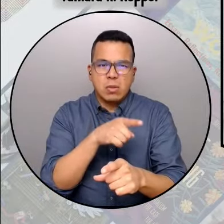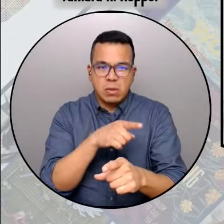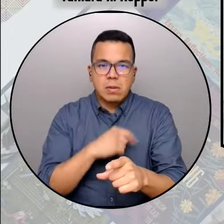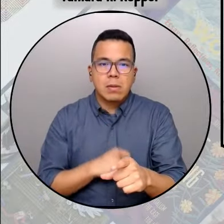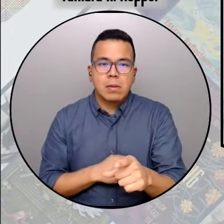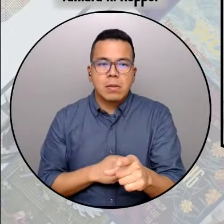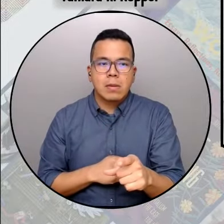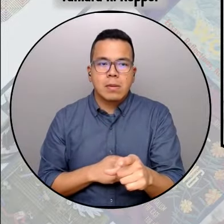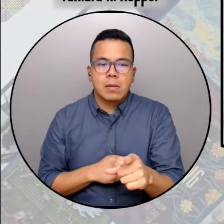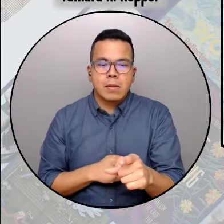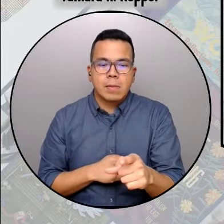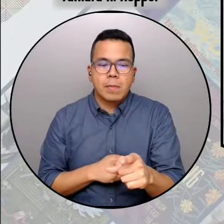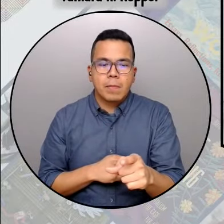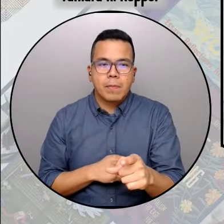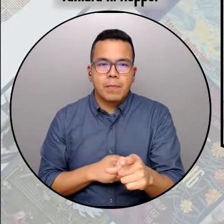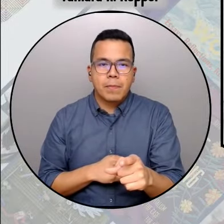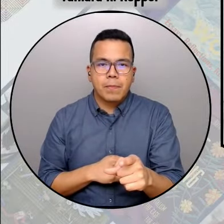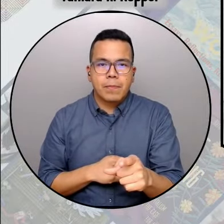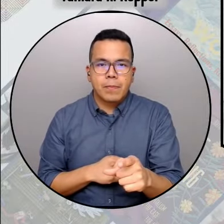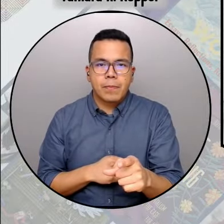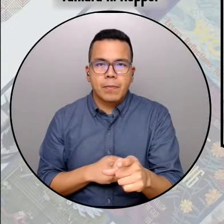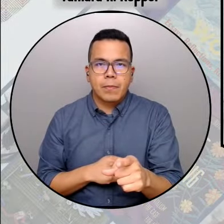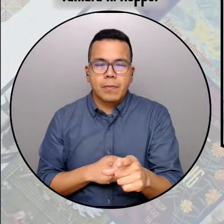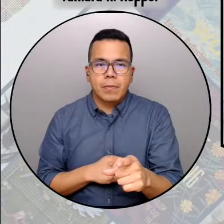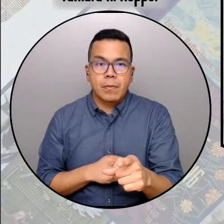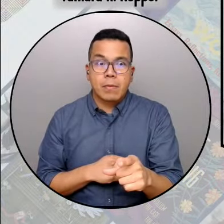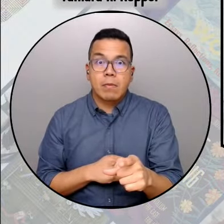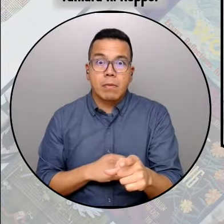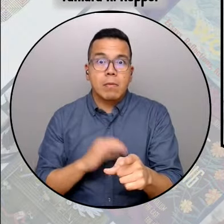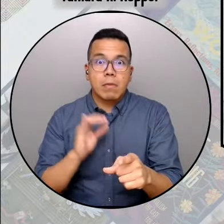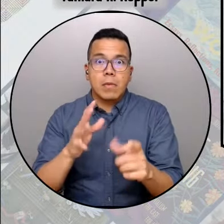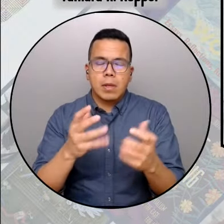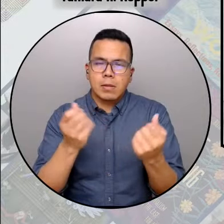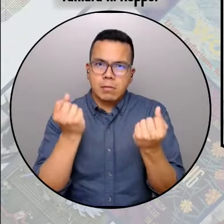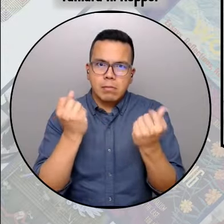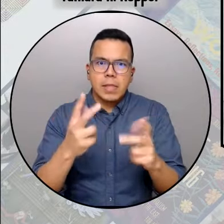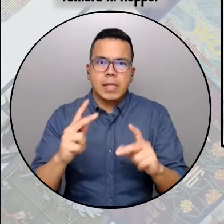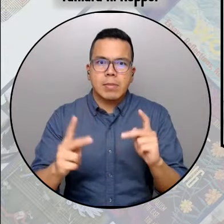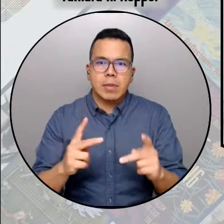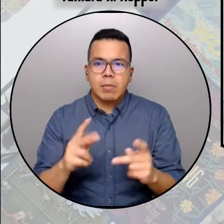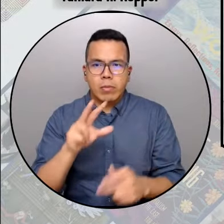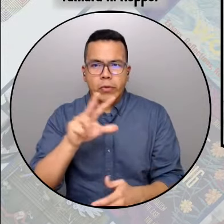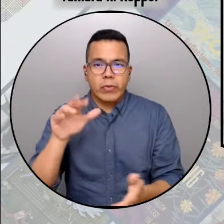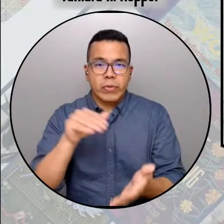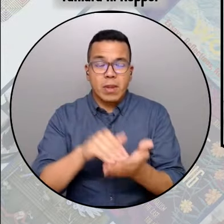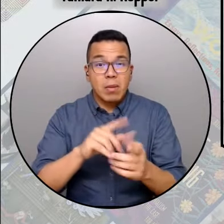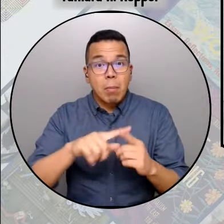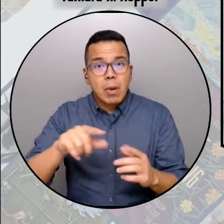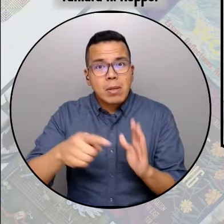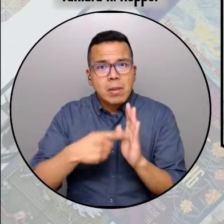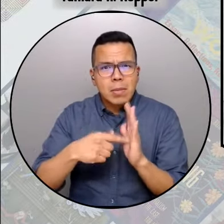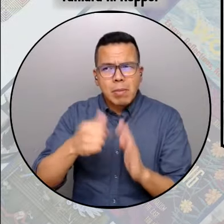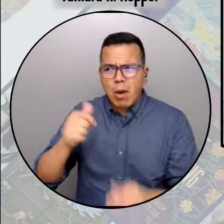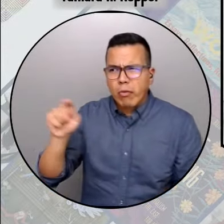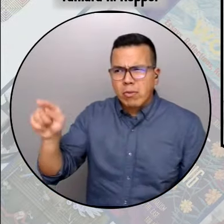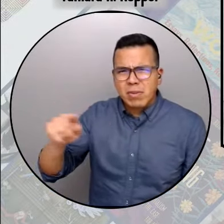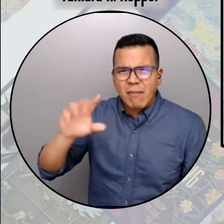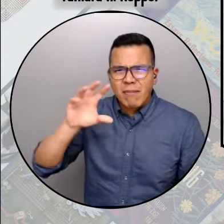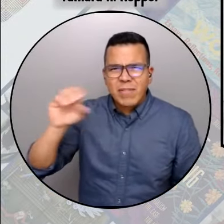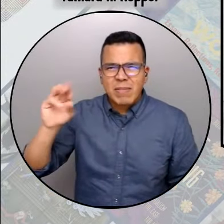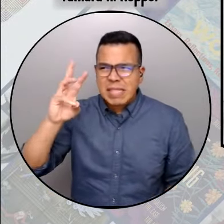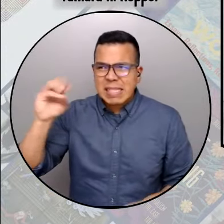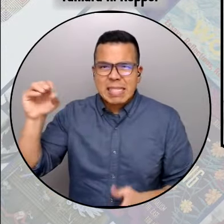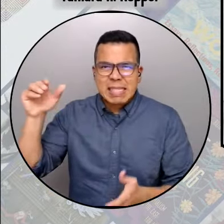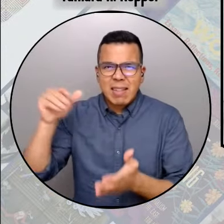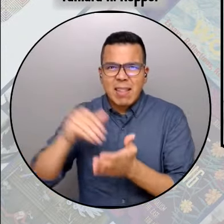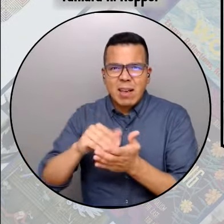So that's a pretty significant amount of people in detention. But like I said, you know, I've seen other figures that are like 50, 60,000 average